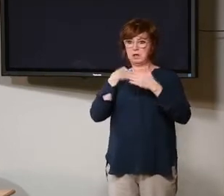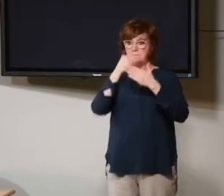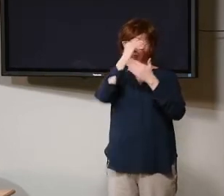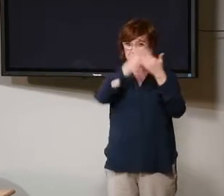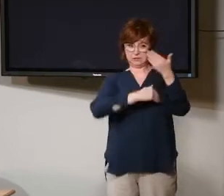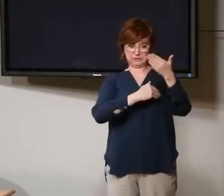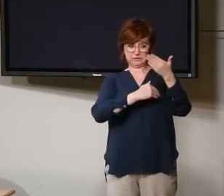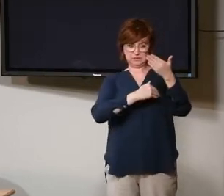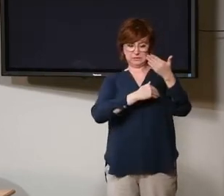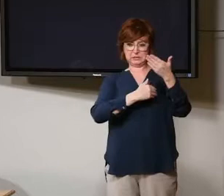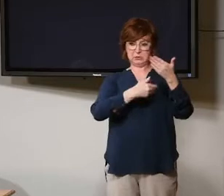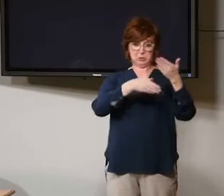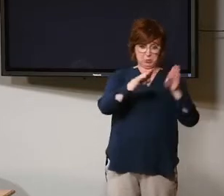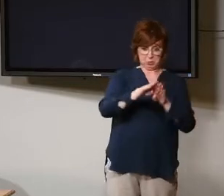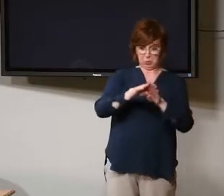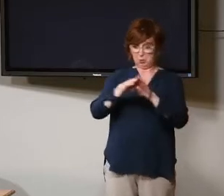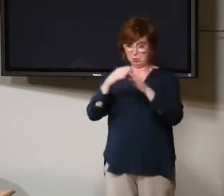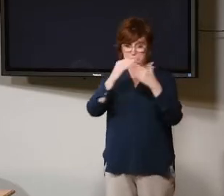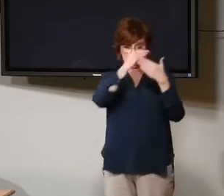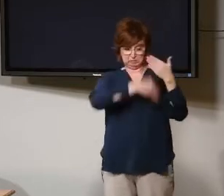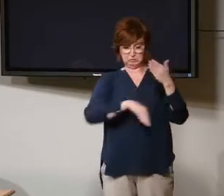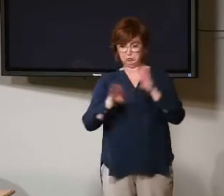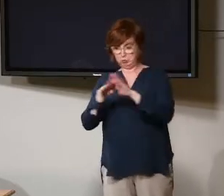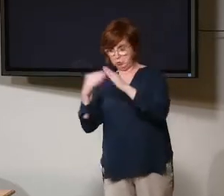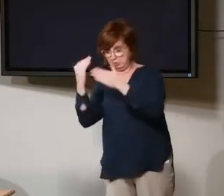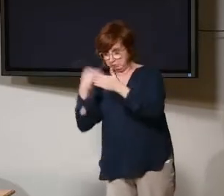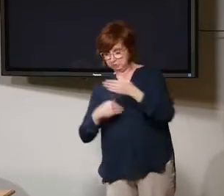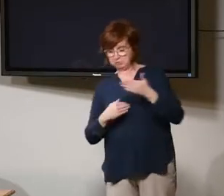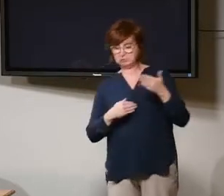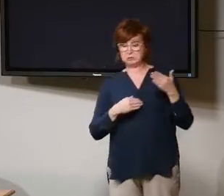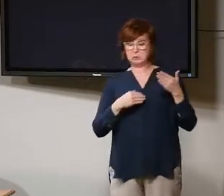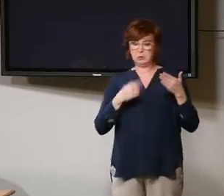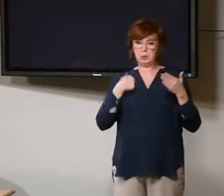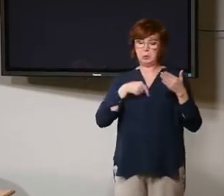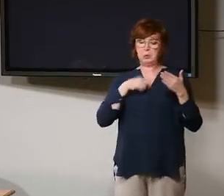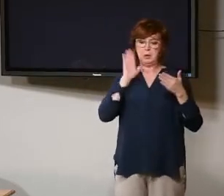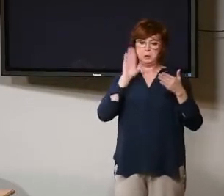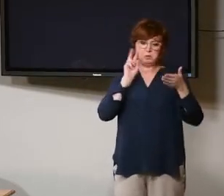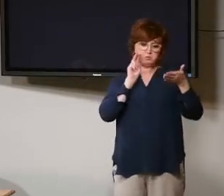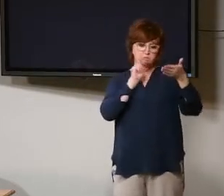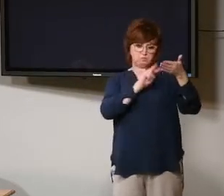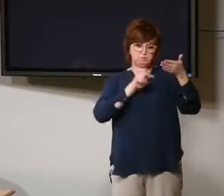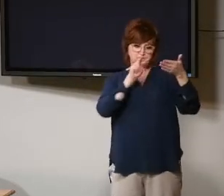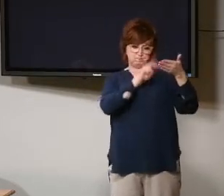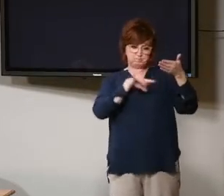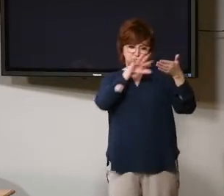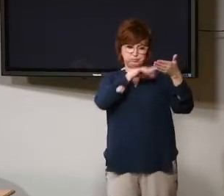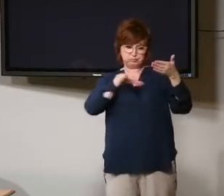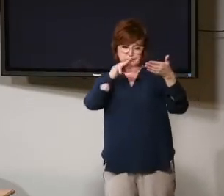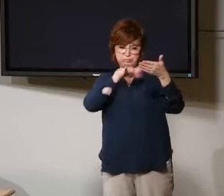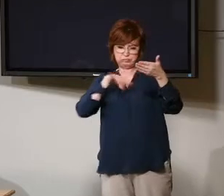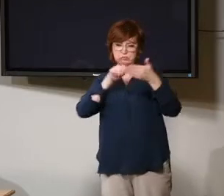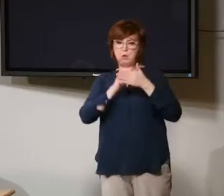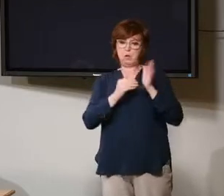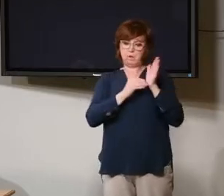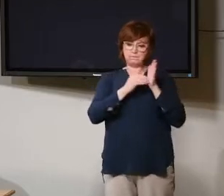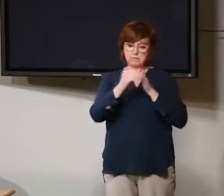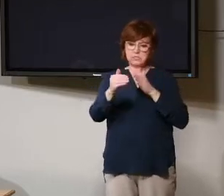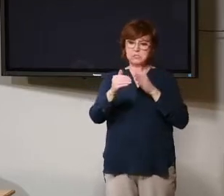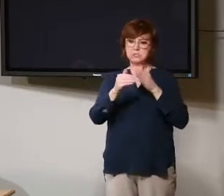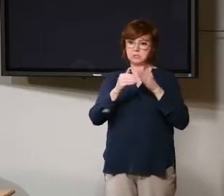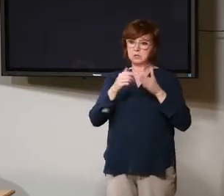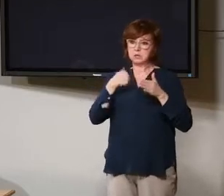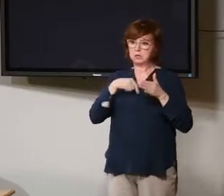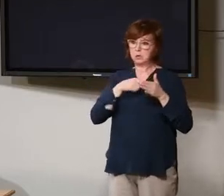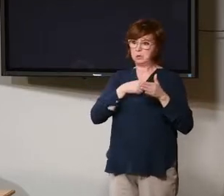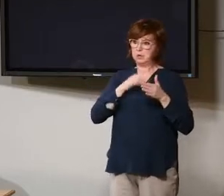will be looked at for 2 weeks, and it's effective for 2 weeks. And then we will be looking at the list in its entirety as to should we